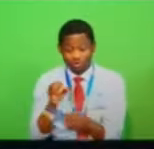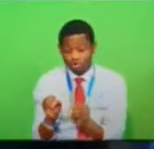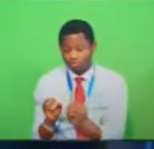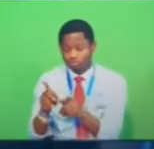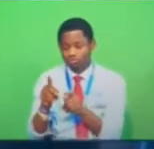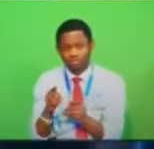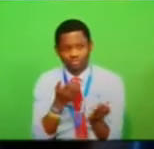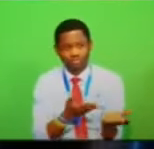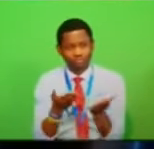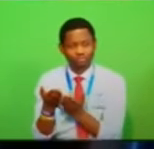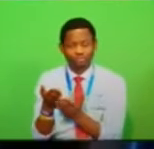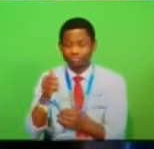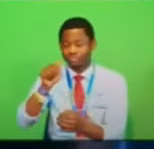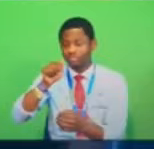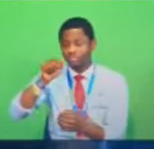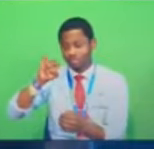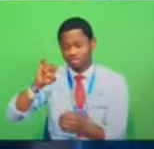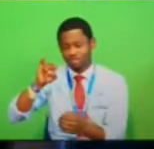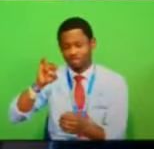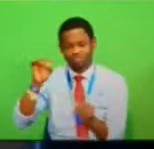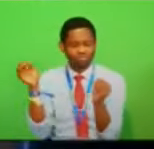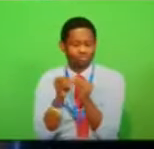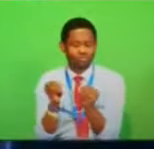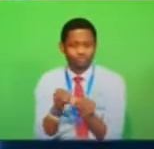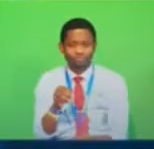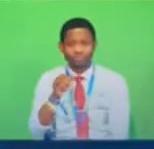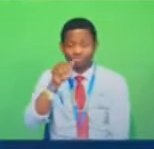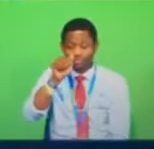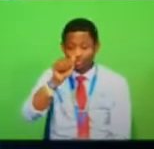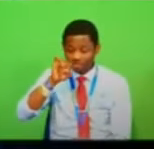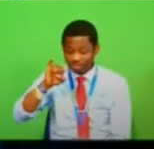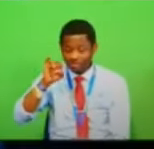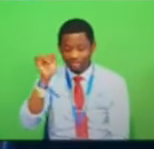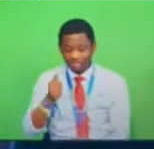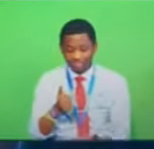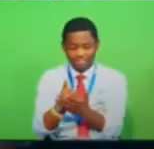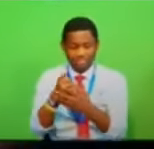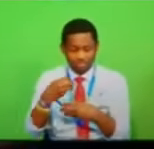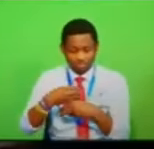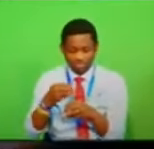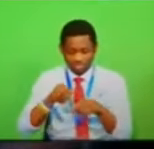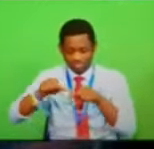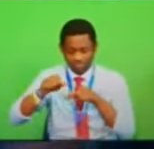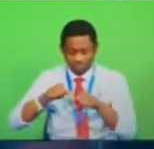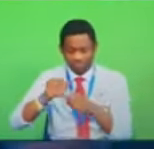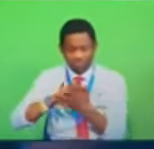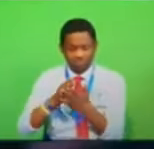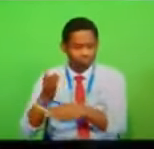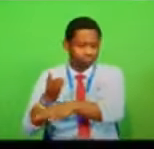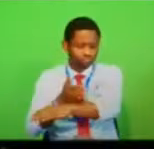the church are vast. AI can help streamline administrative tasks, improve communication